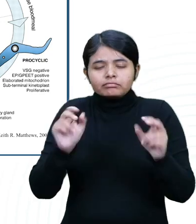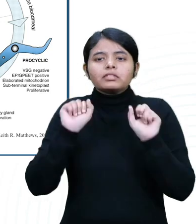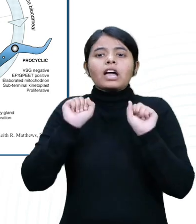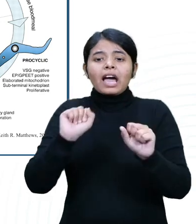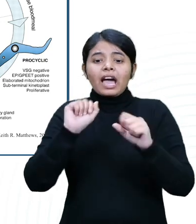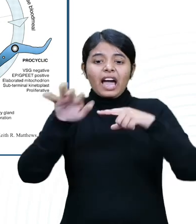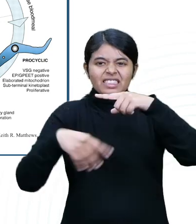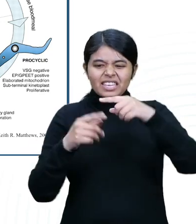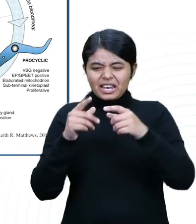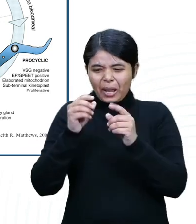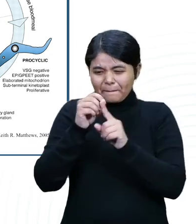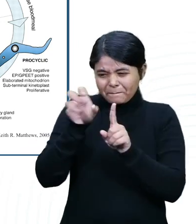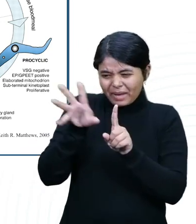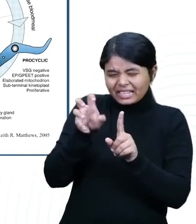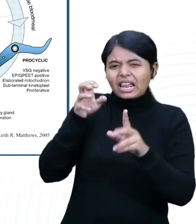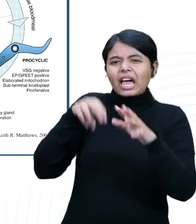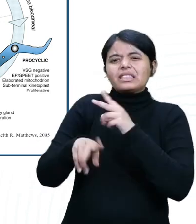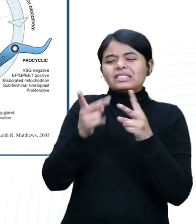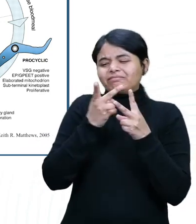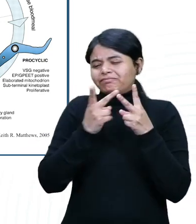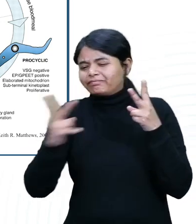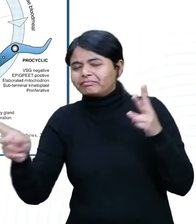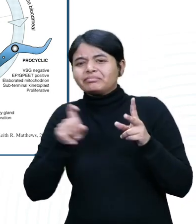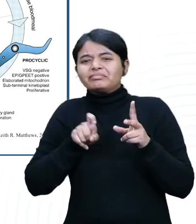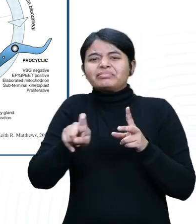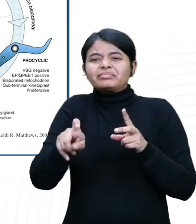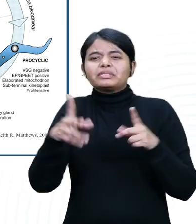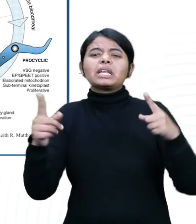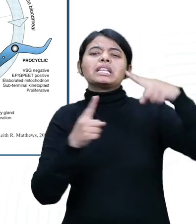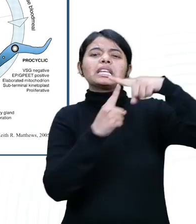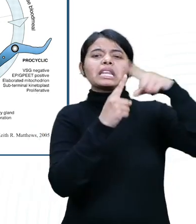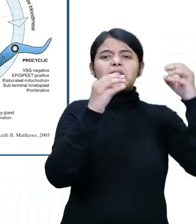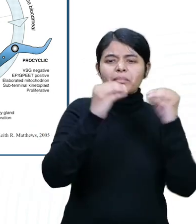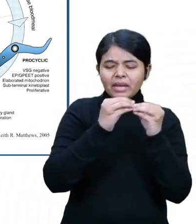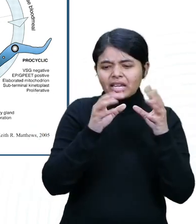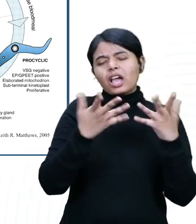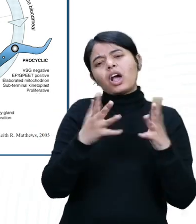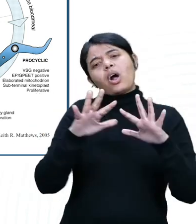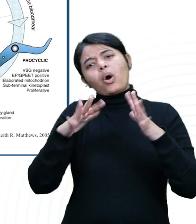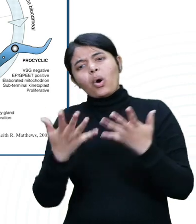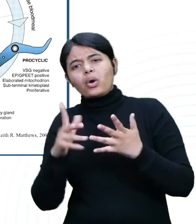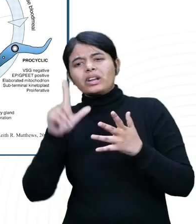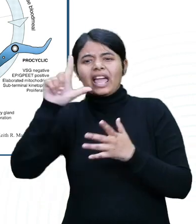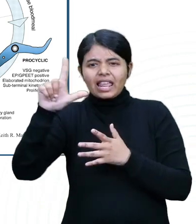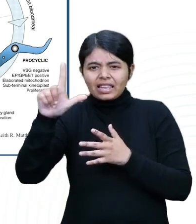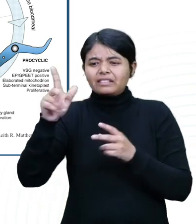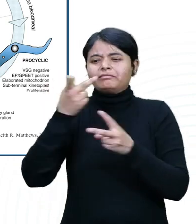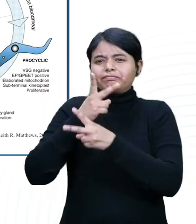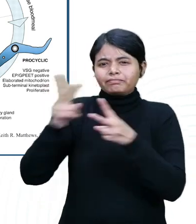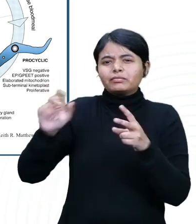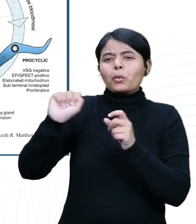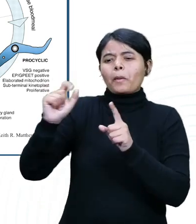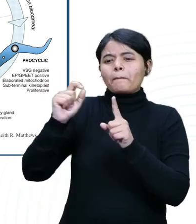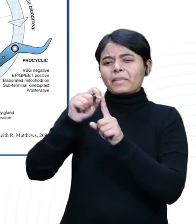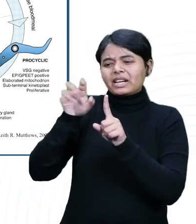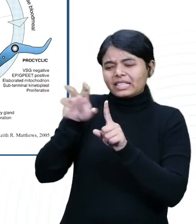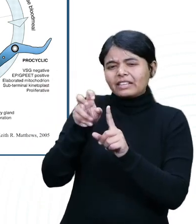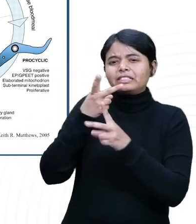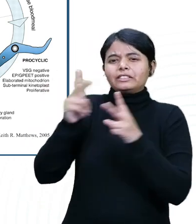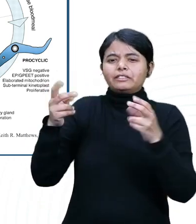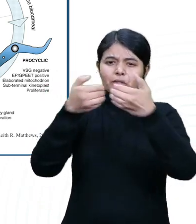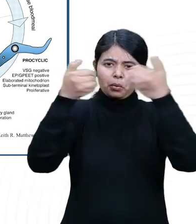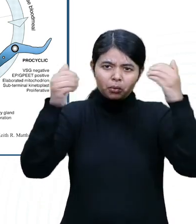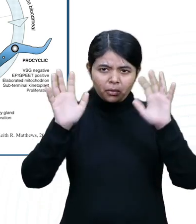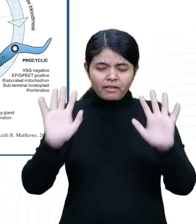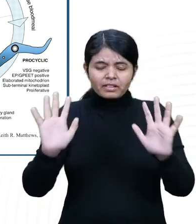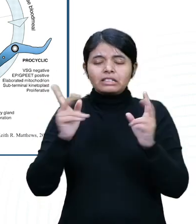malaria. Other such example of parasitic diseases are African and American trypanosomiasis, which are